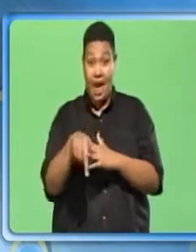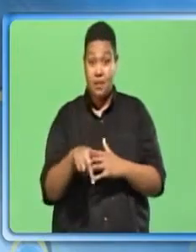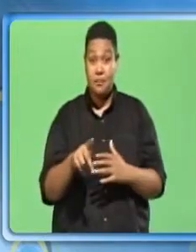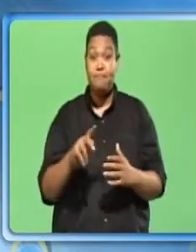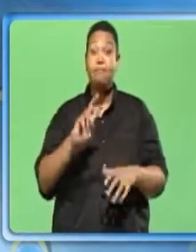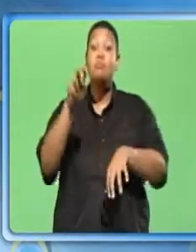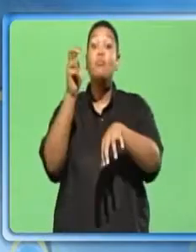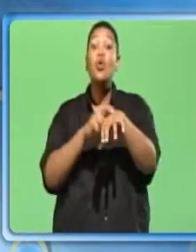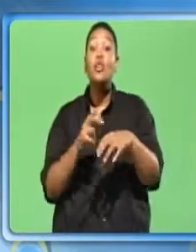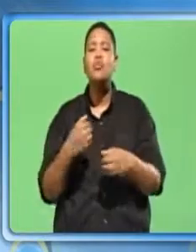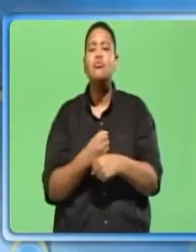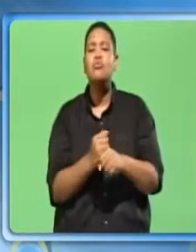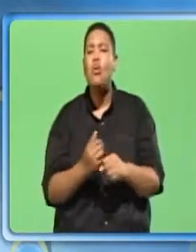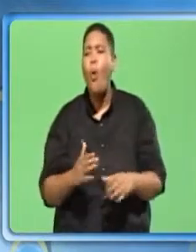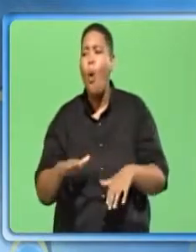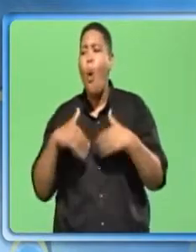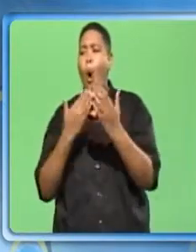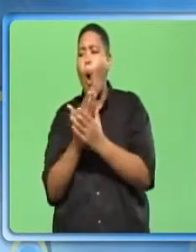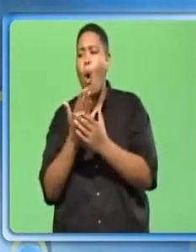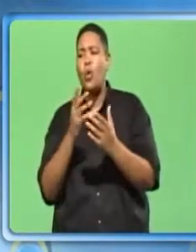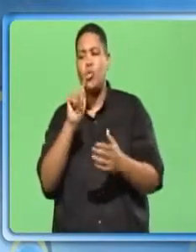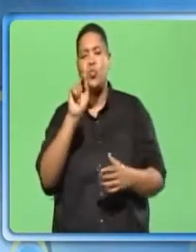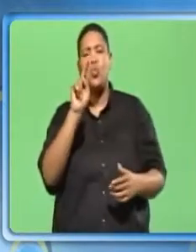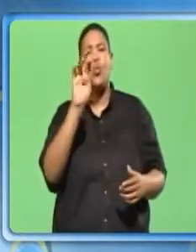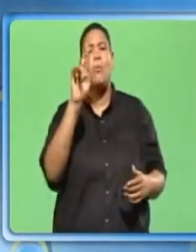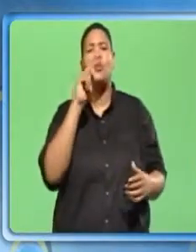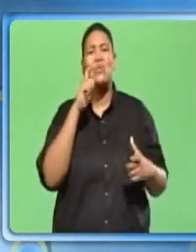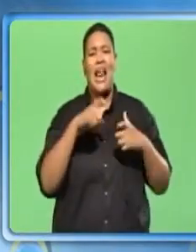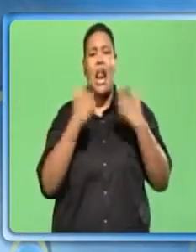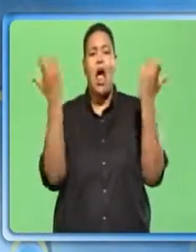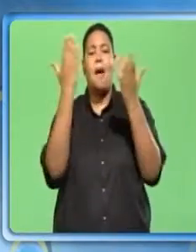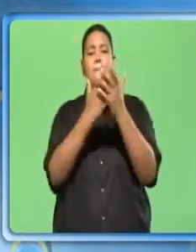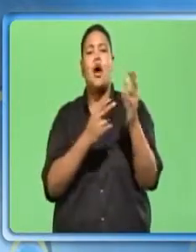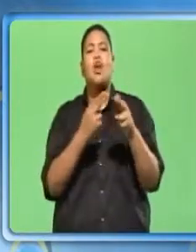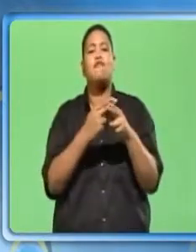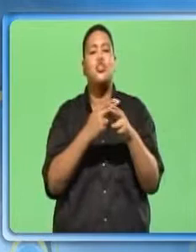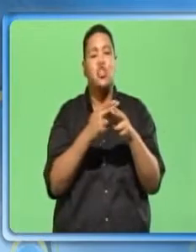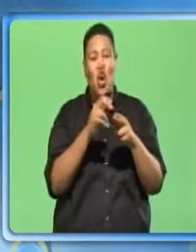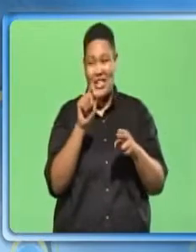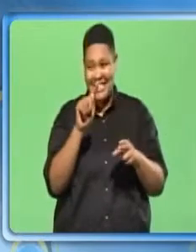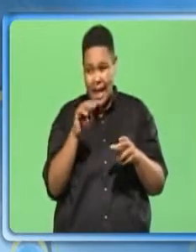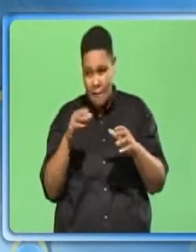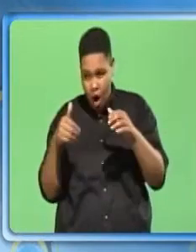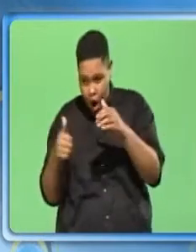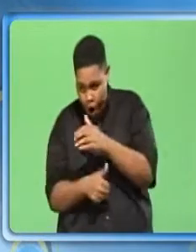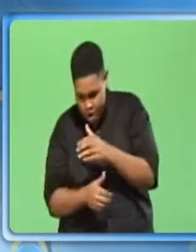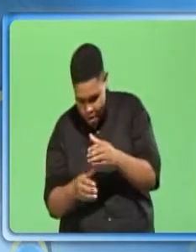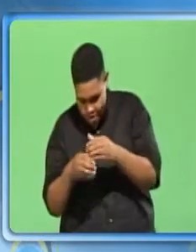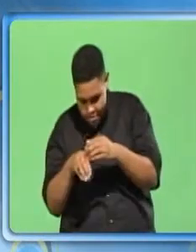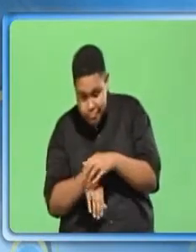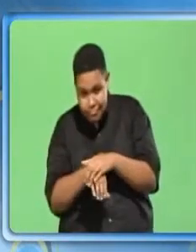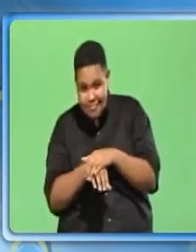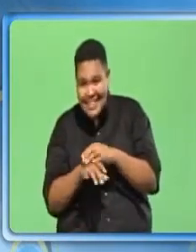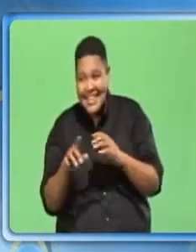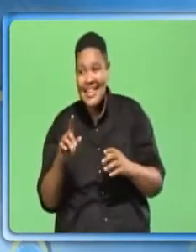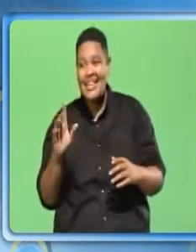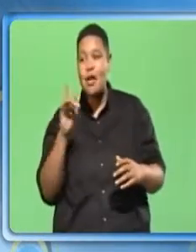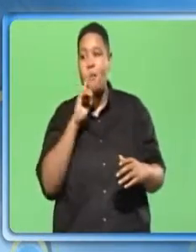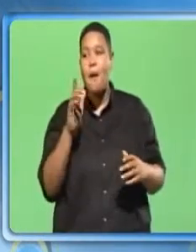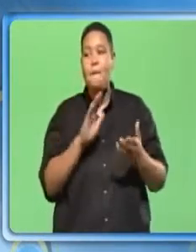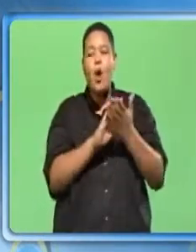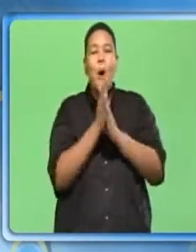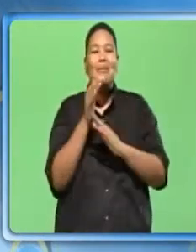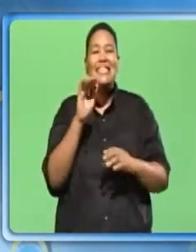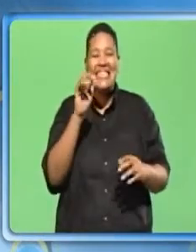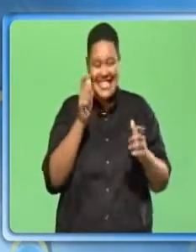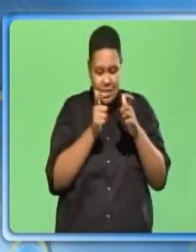Potatoes reproduce by tubers, which is an enlarged part of the short stem that is underground. The eyes become tiny